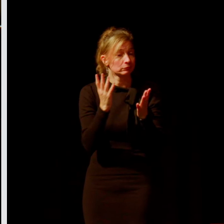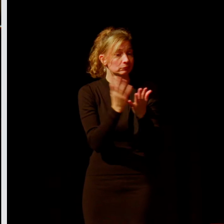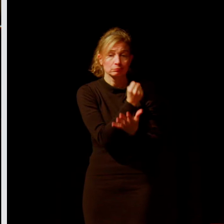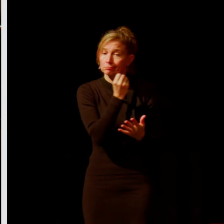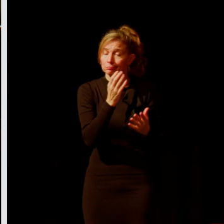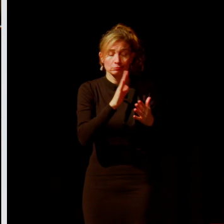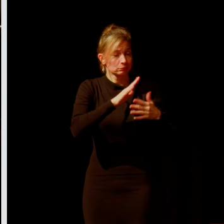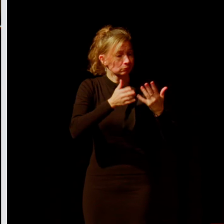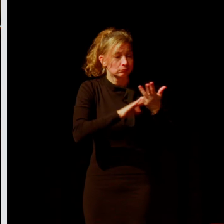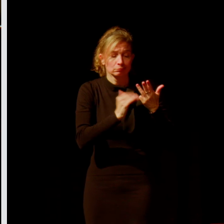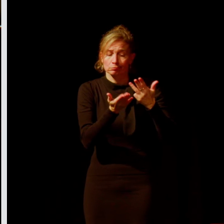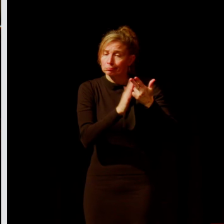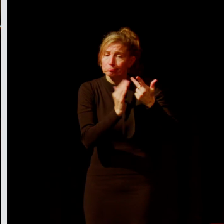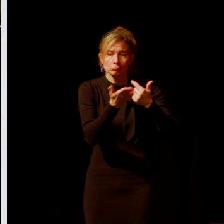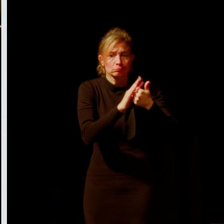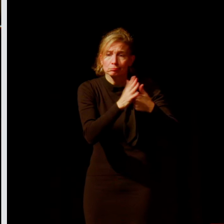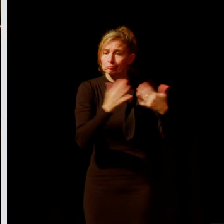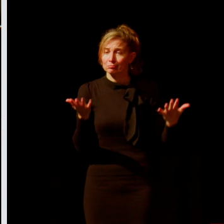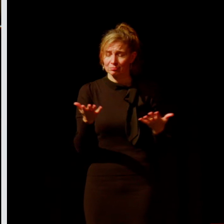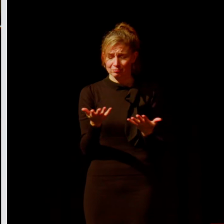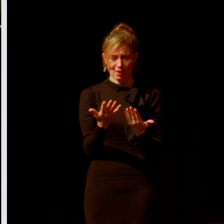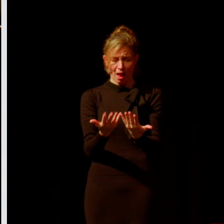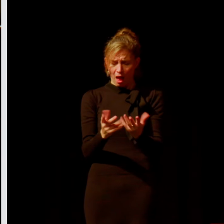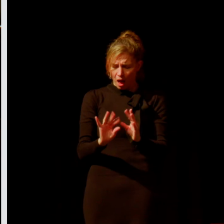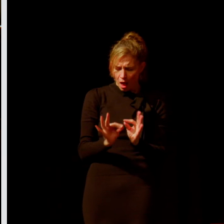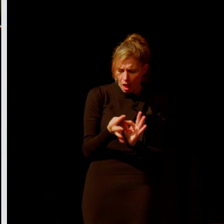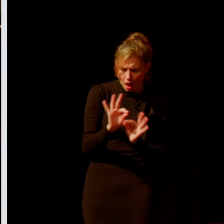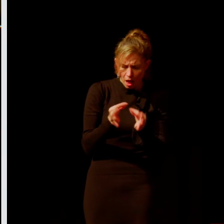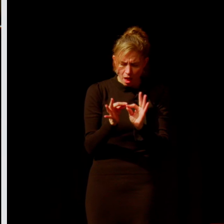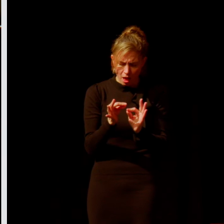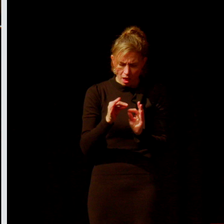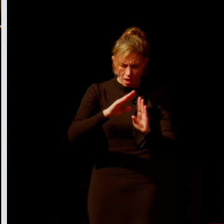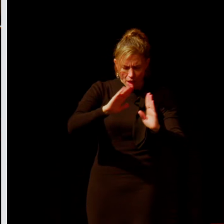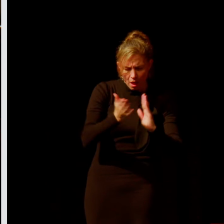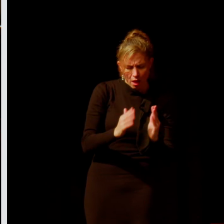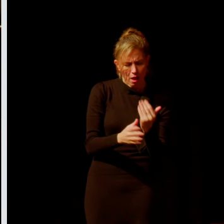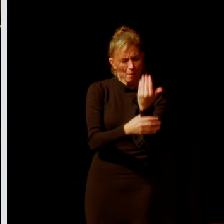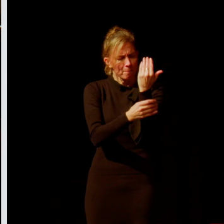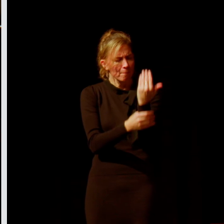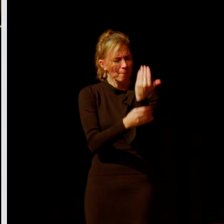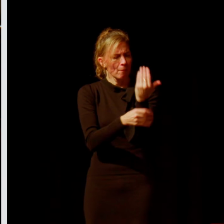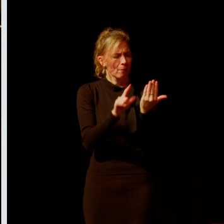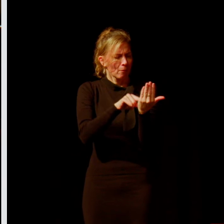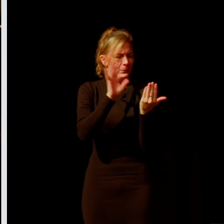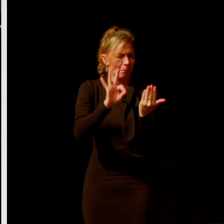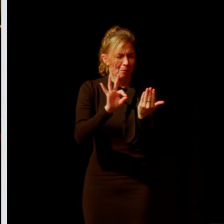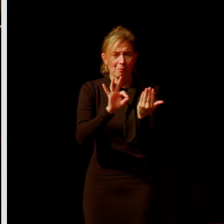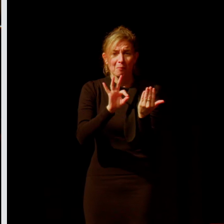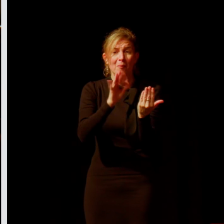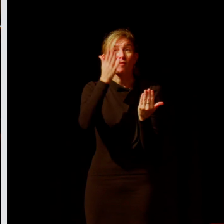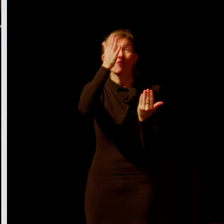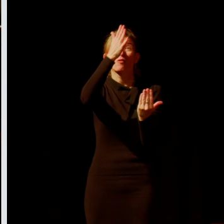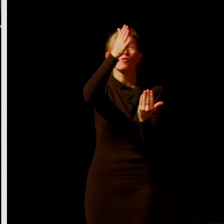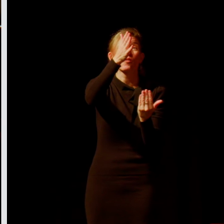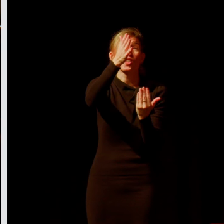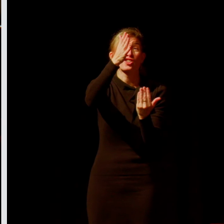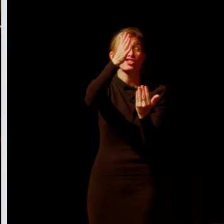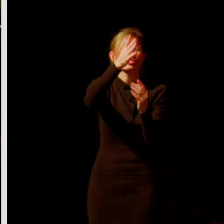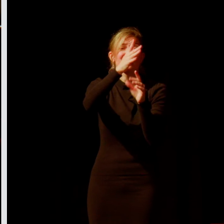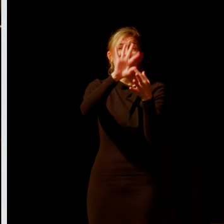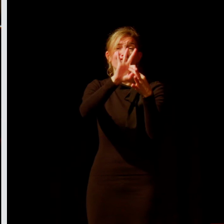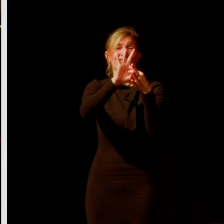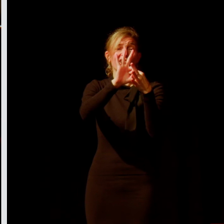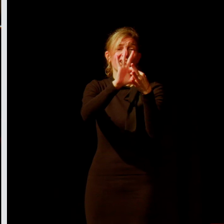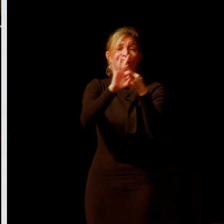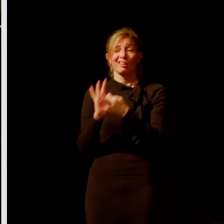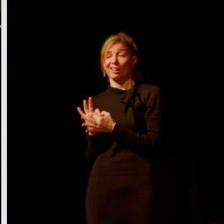granted. Her hands craft beauty, yet her future is bound, chained, not by lack of